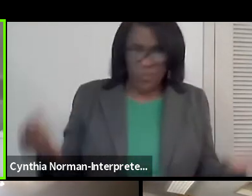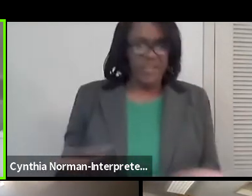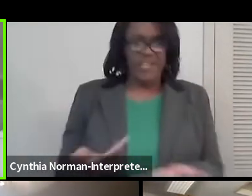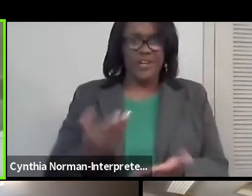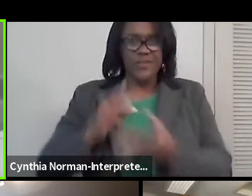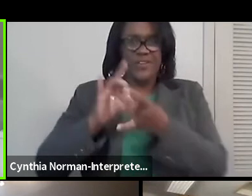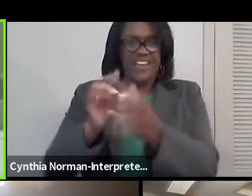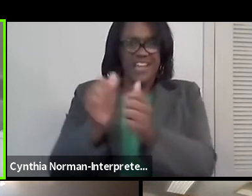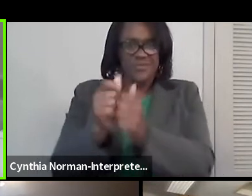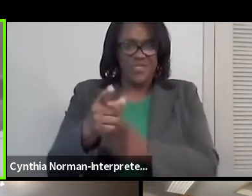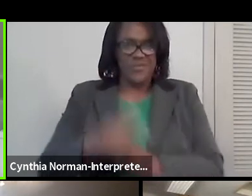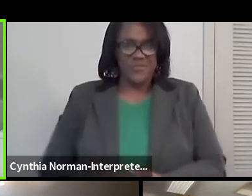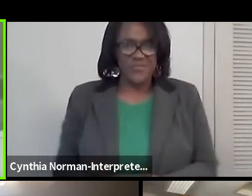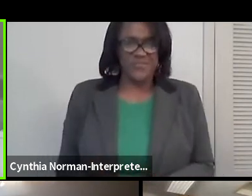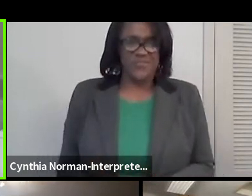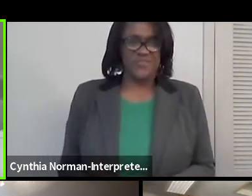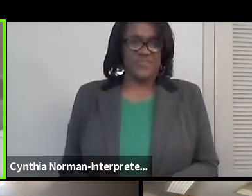with them.